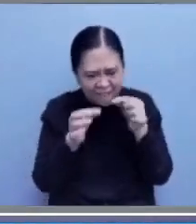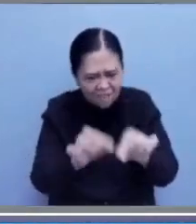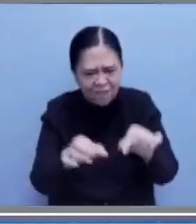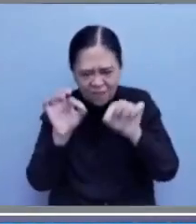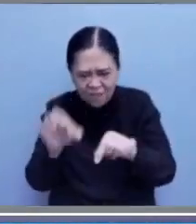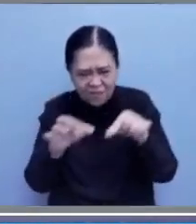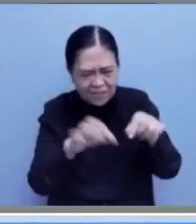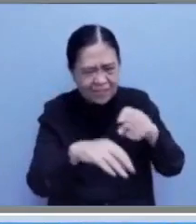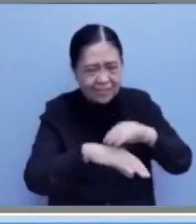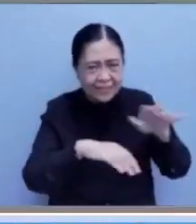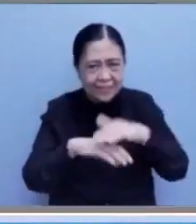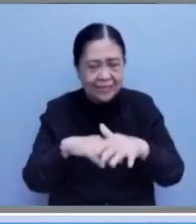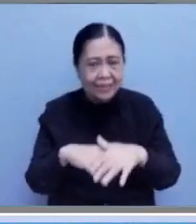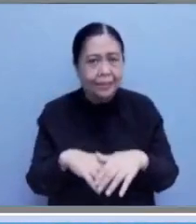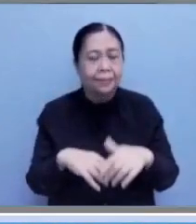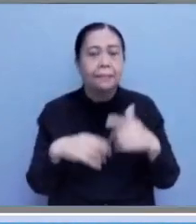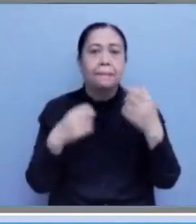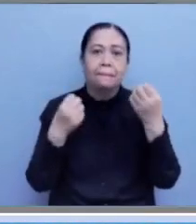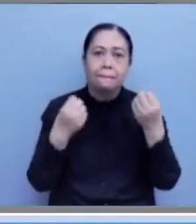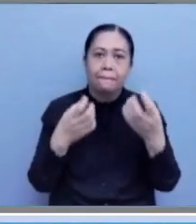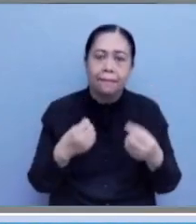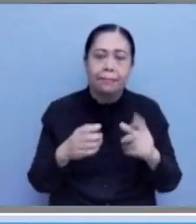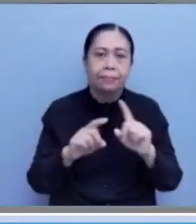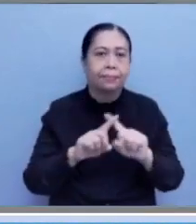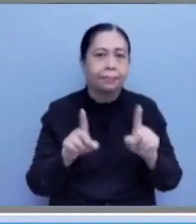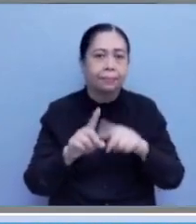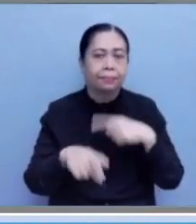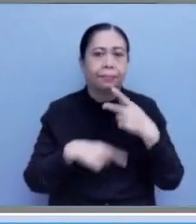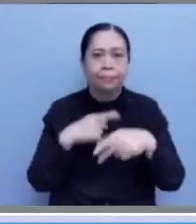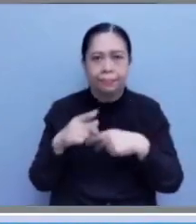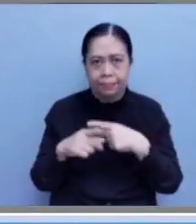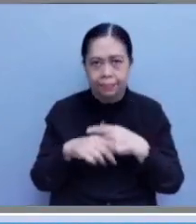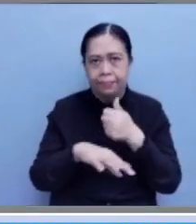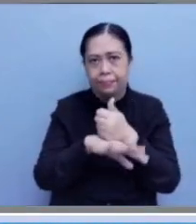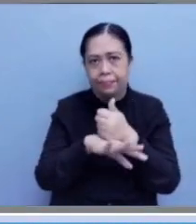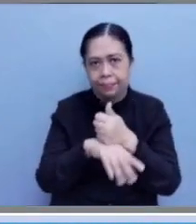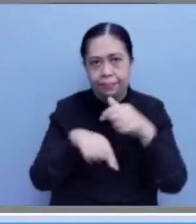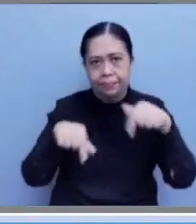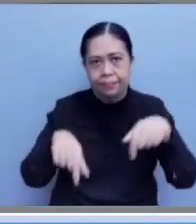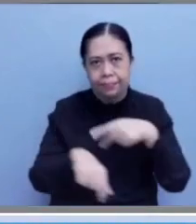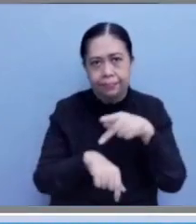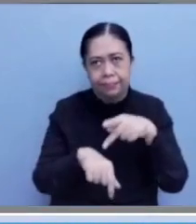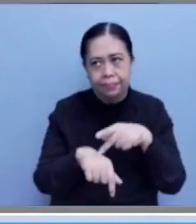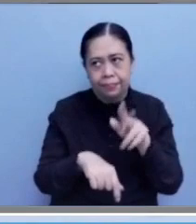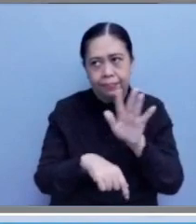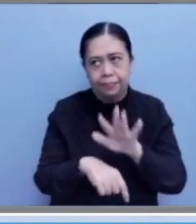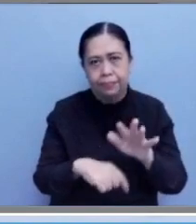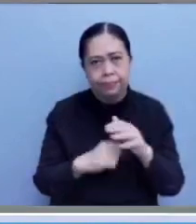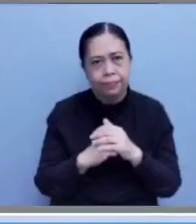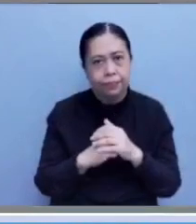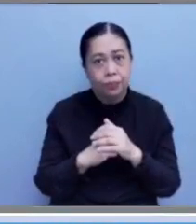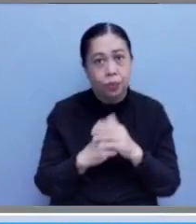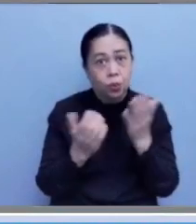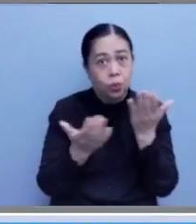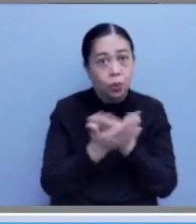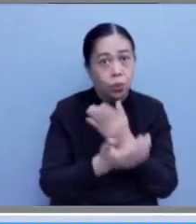So, there are thousands of species of ants. And dito sa atin, yung bagong